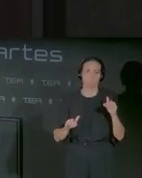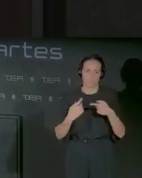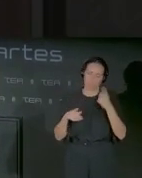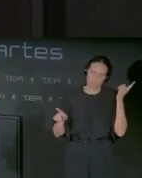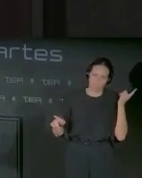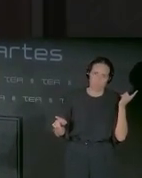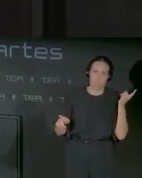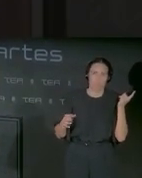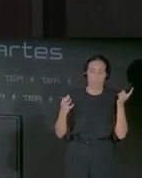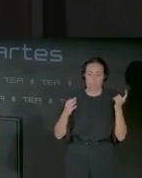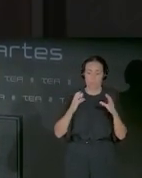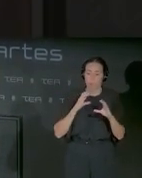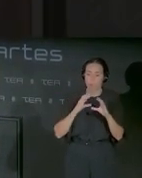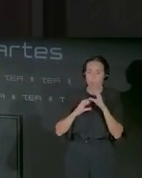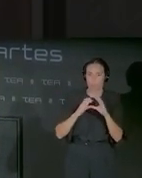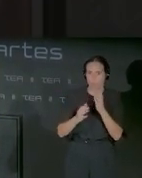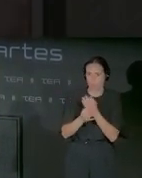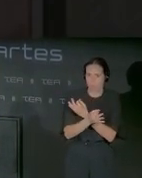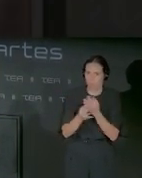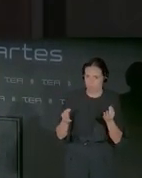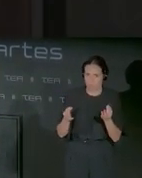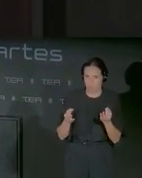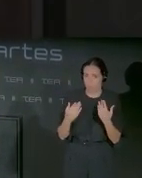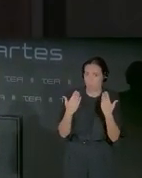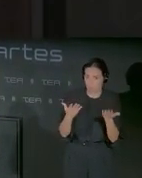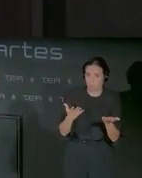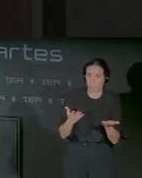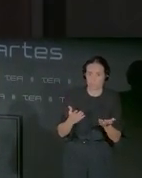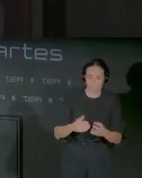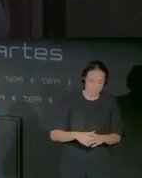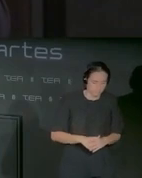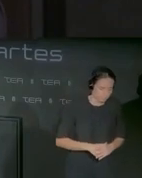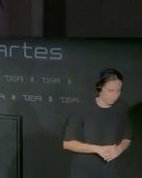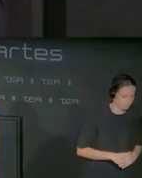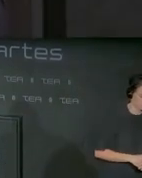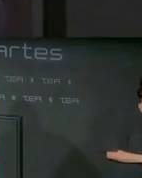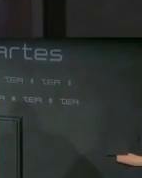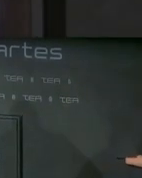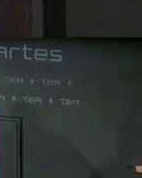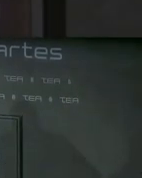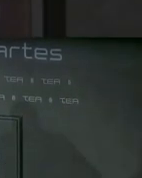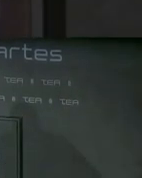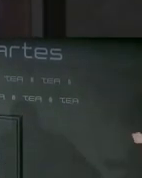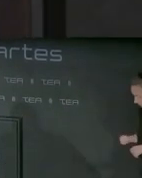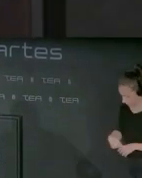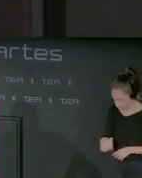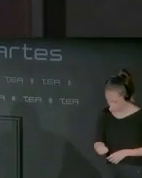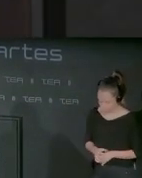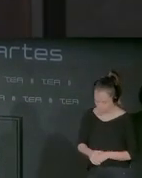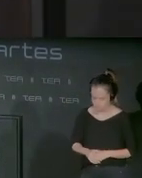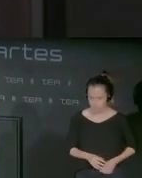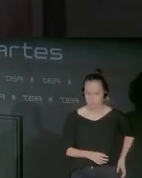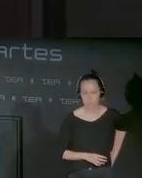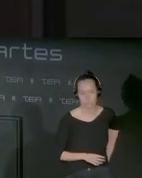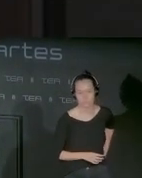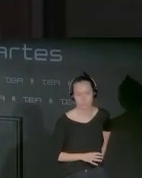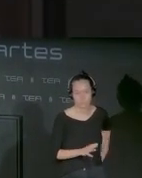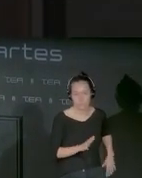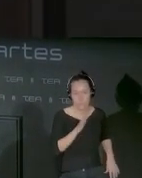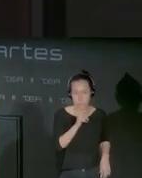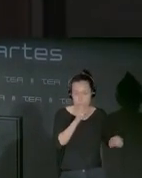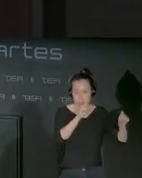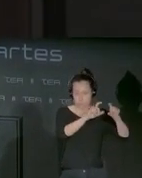why there should be something between public institutions and the bottom of the pyramid, the industry,